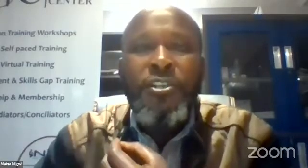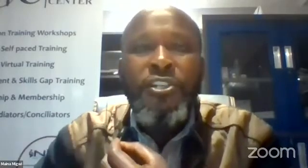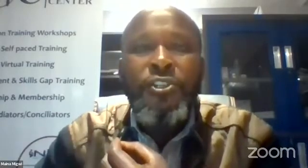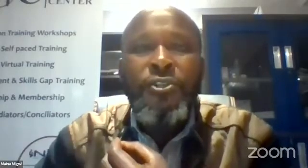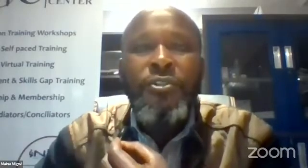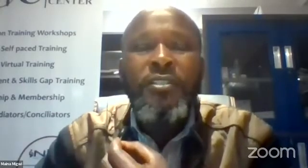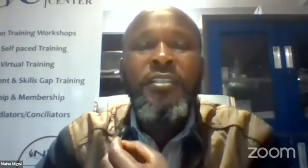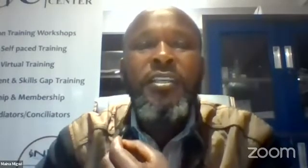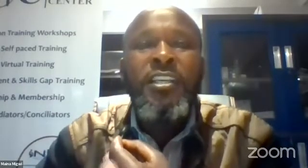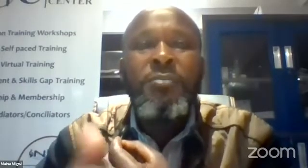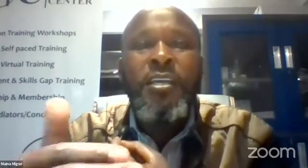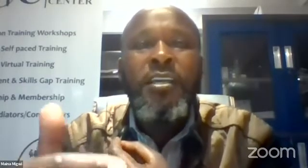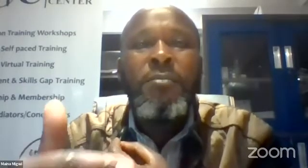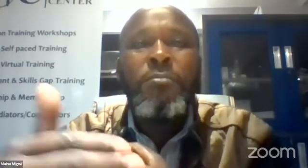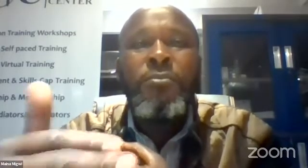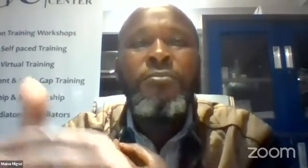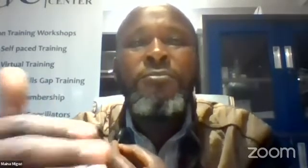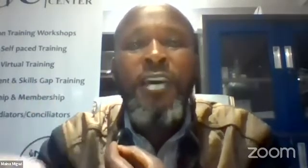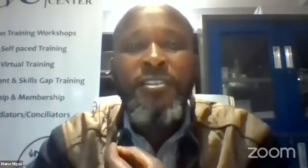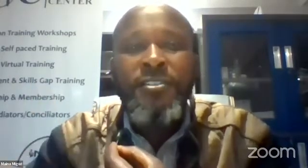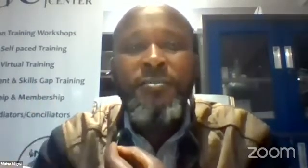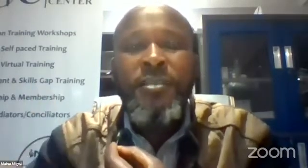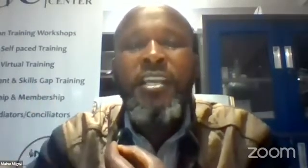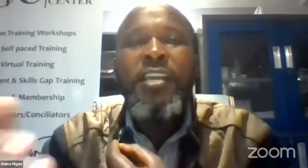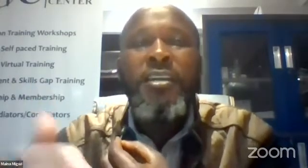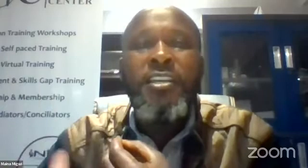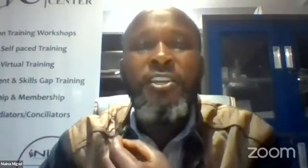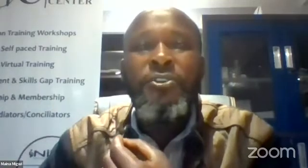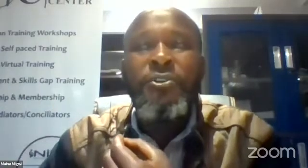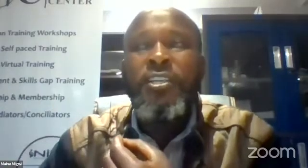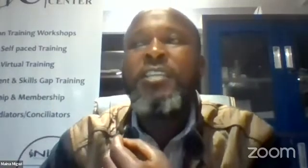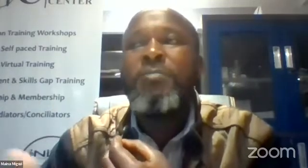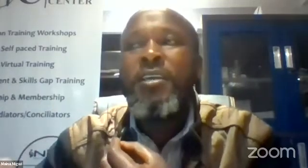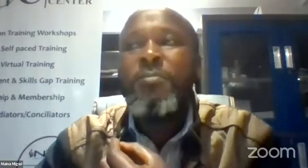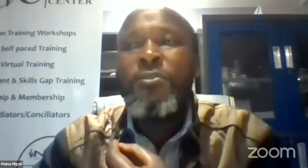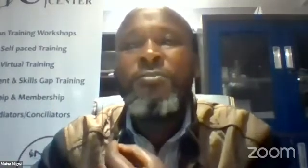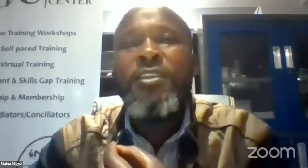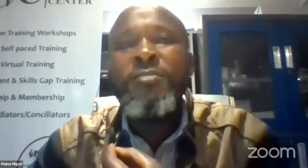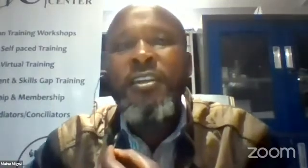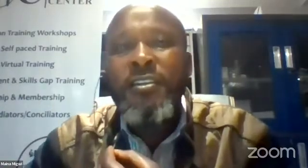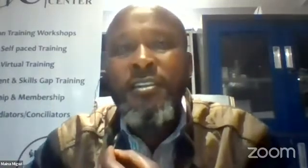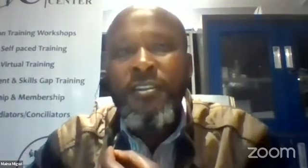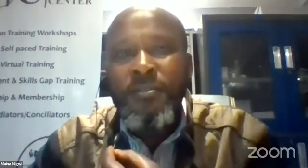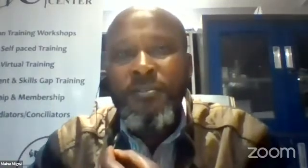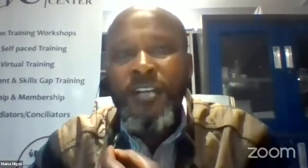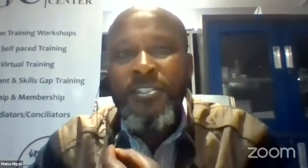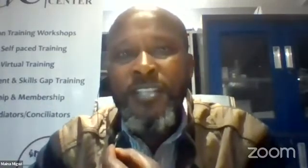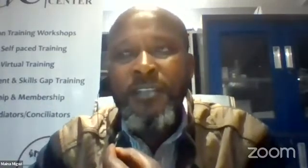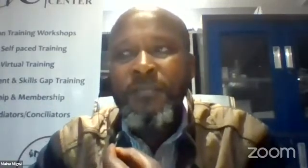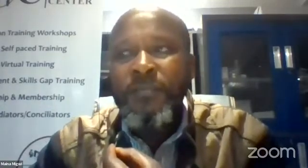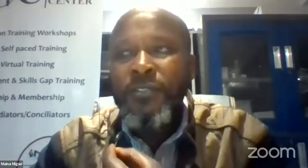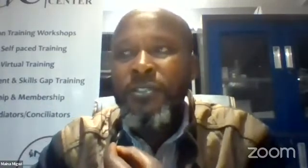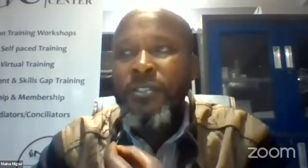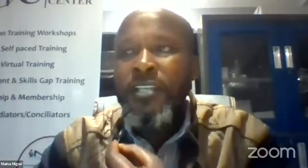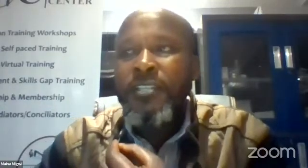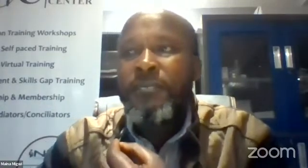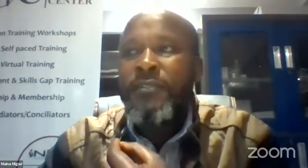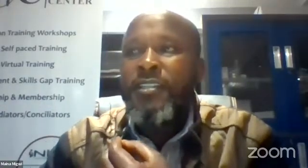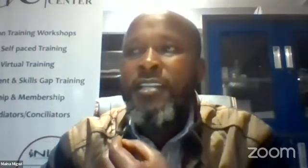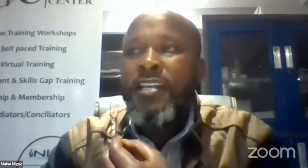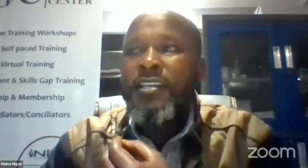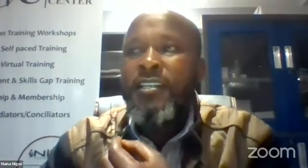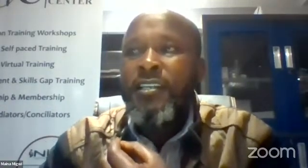In arbitration, it may move fast. In mediation, it may move even faster, all